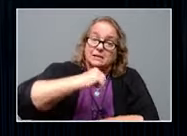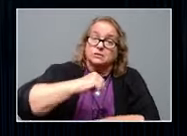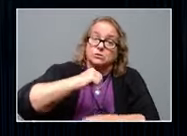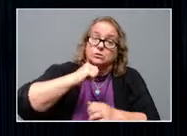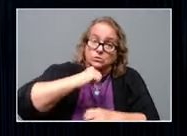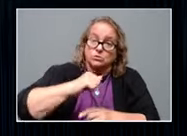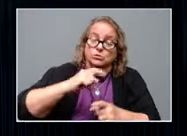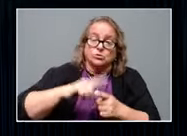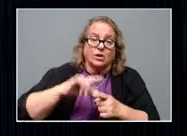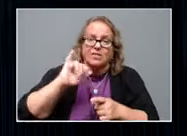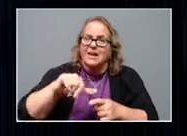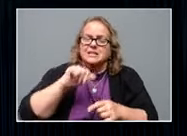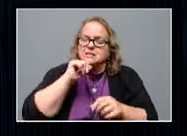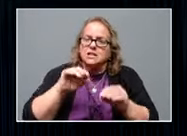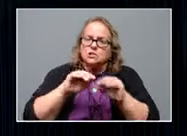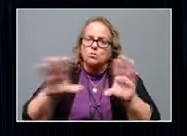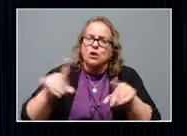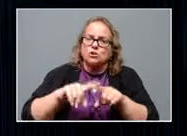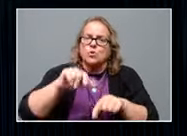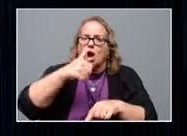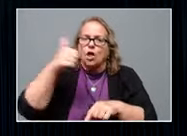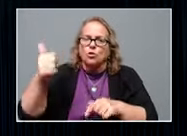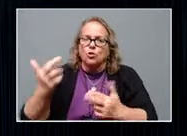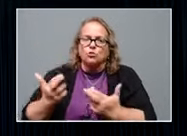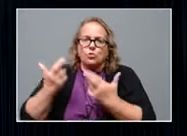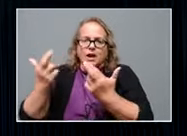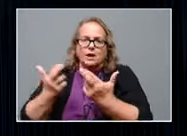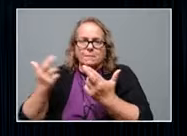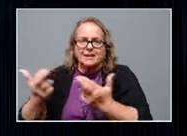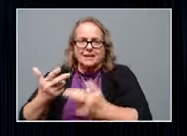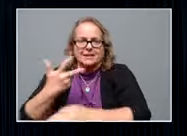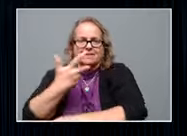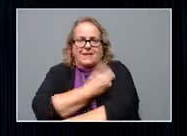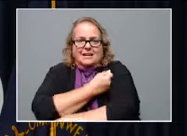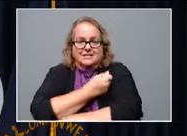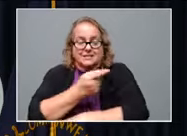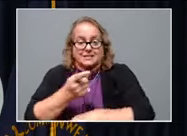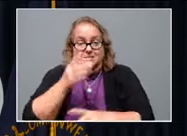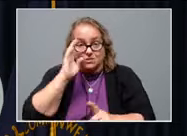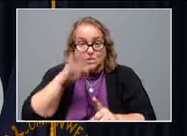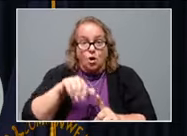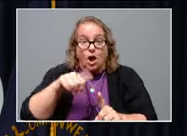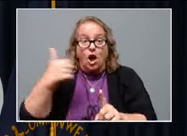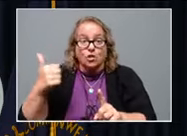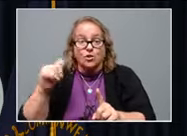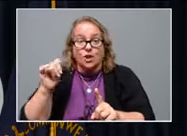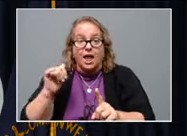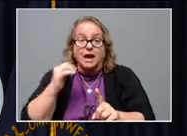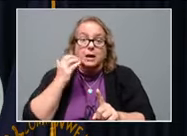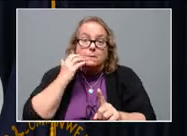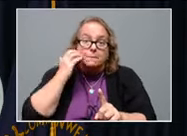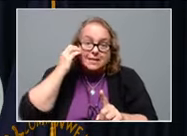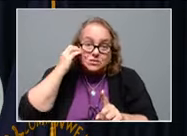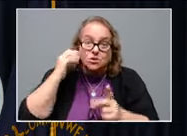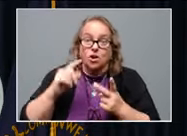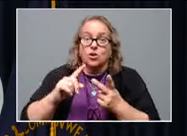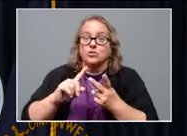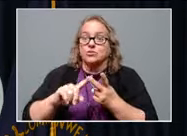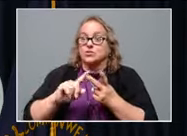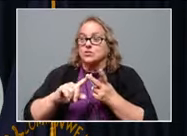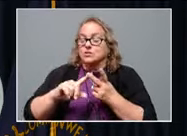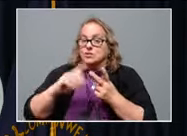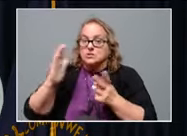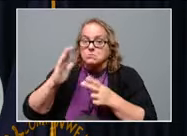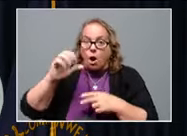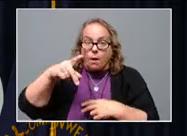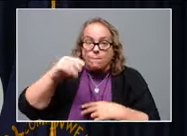not spread to other recommended vaccines? Wow, that is a really good question. First,